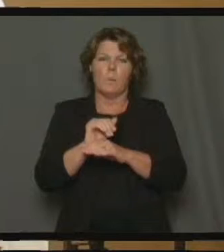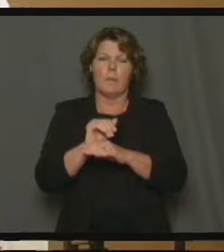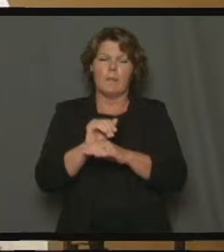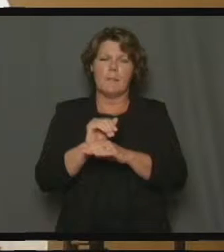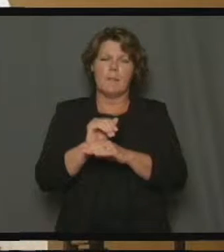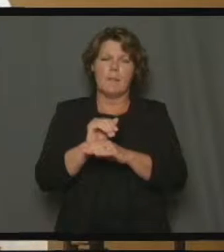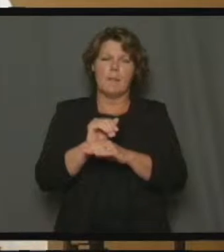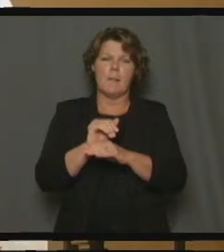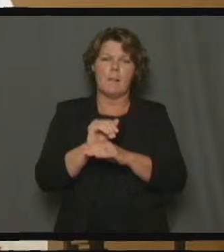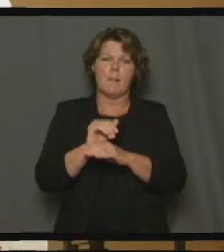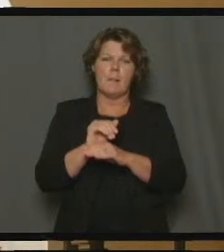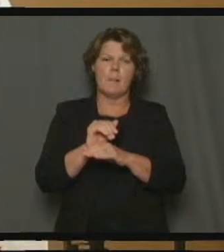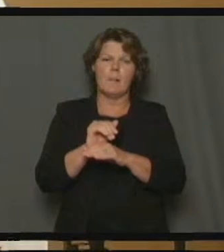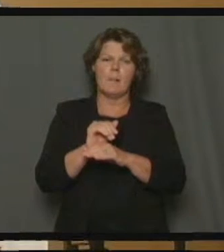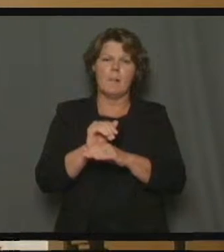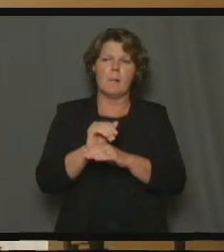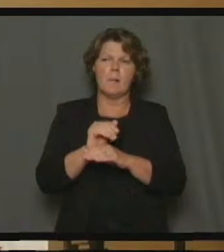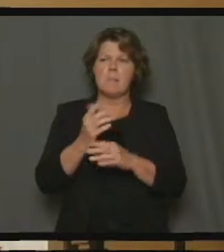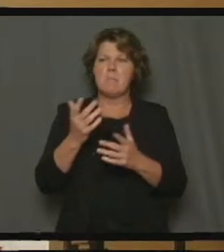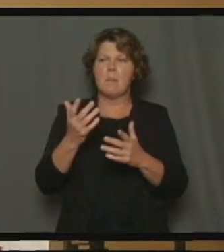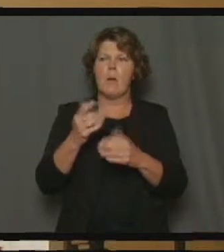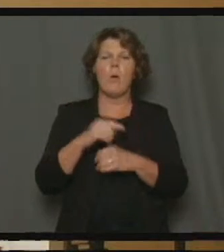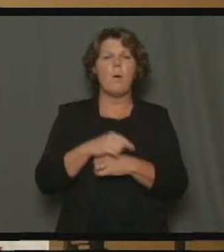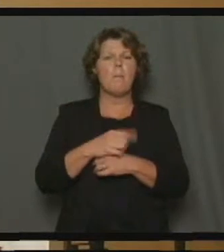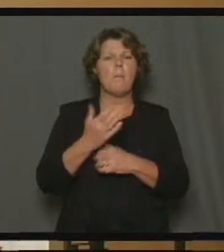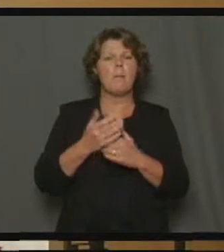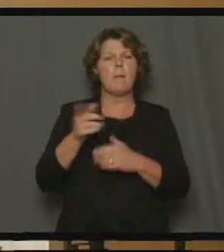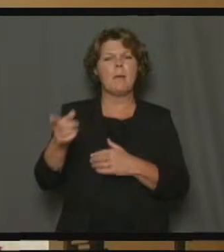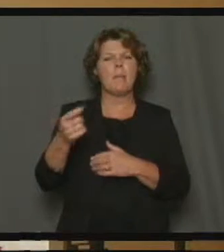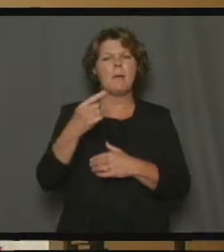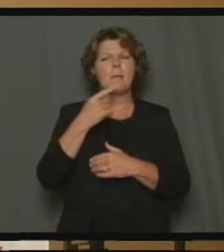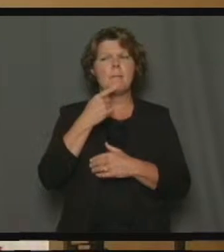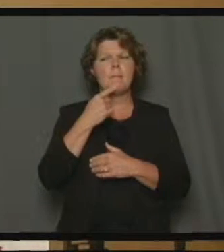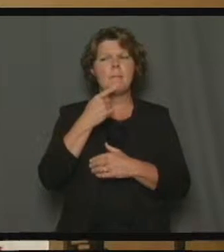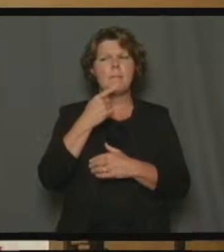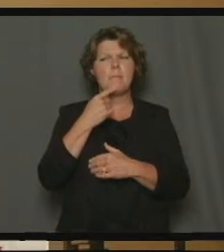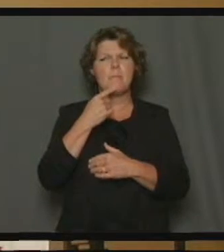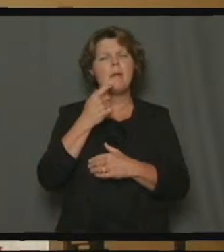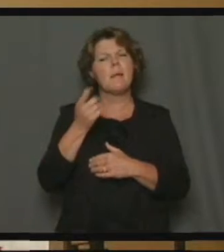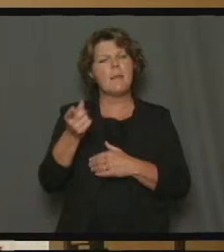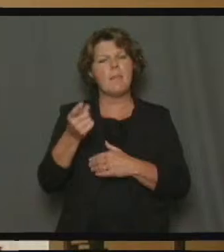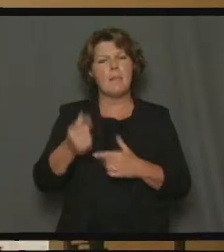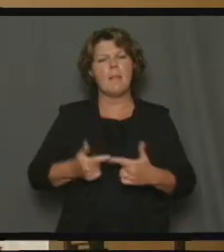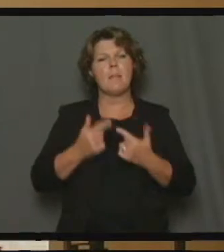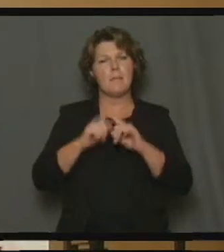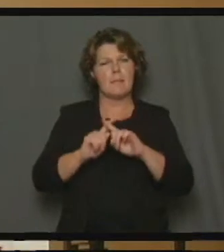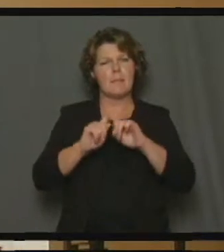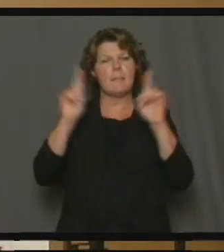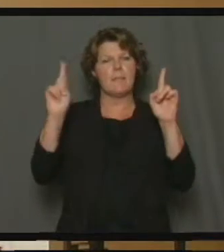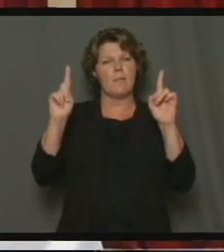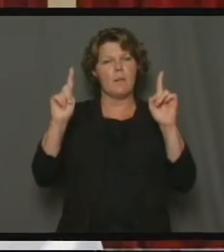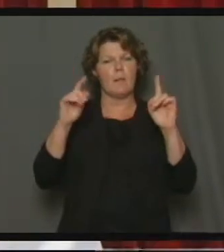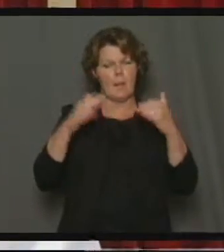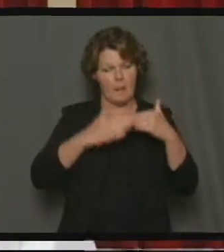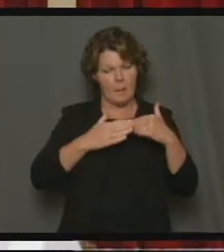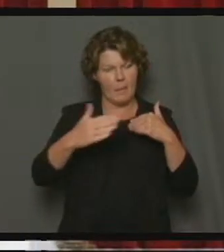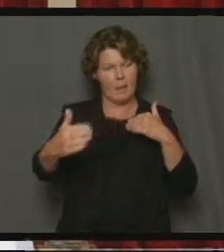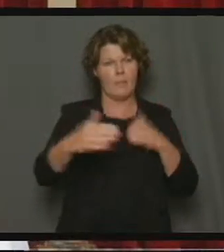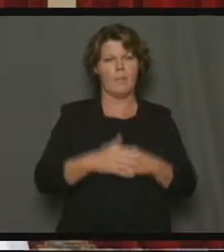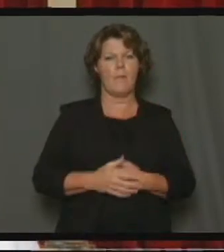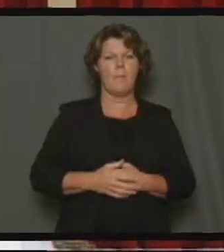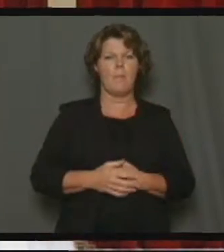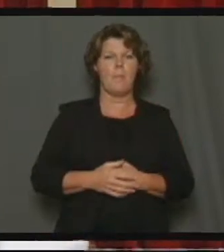they, one might say that they lived very differently from that night on.